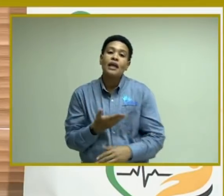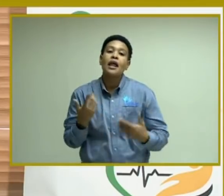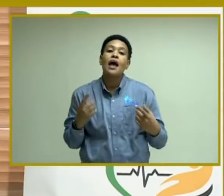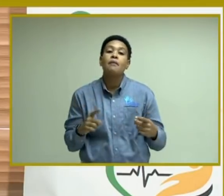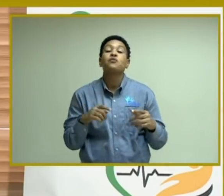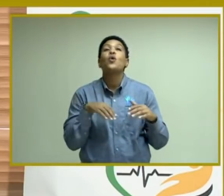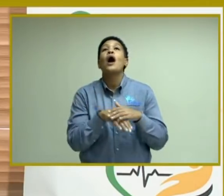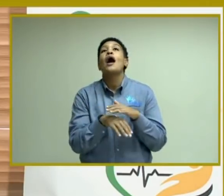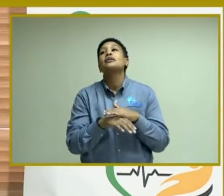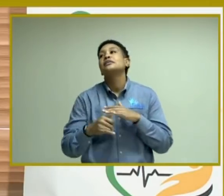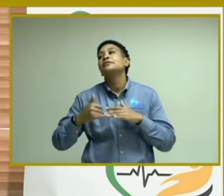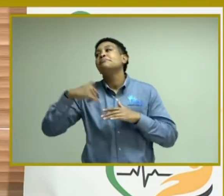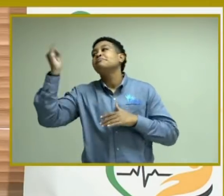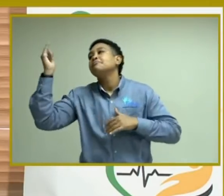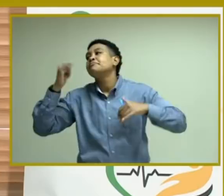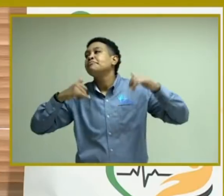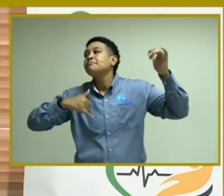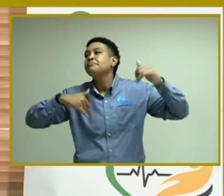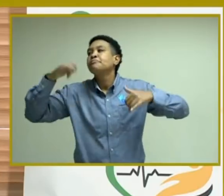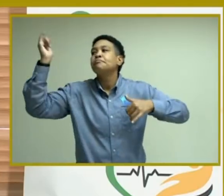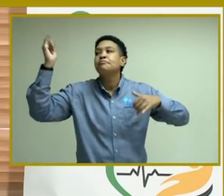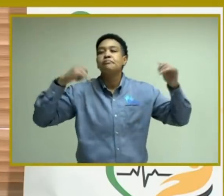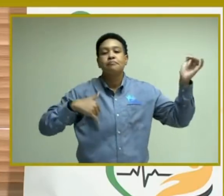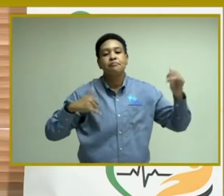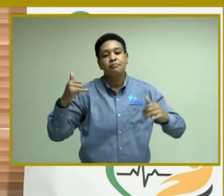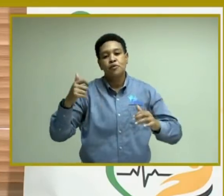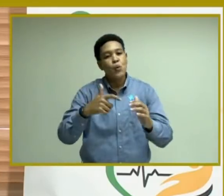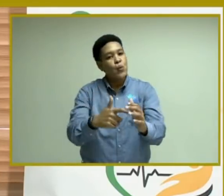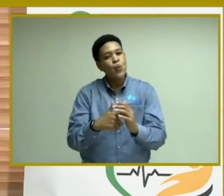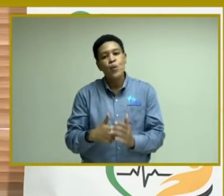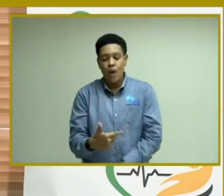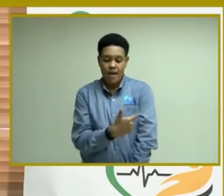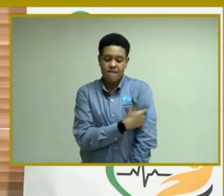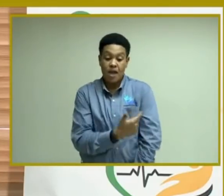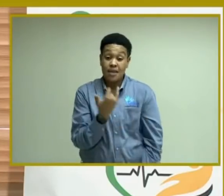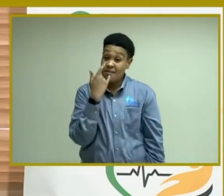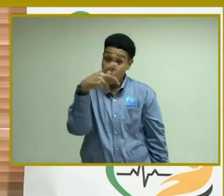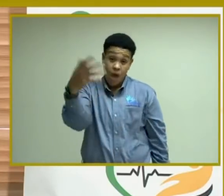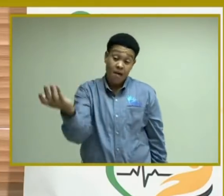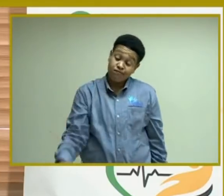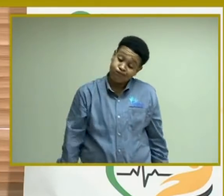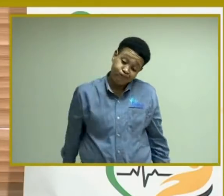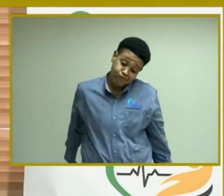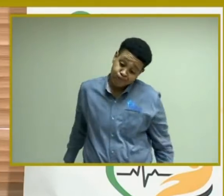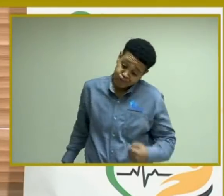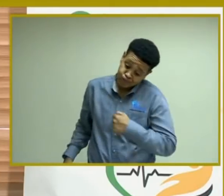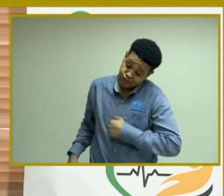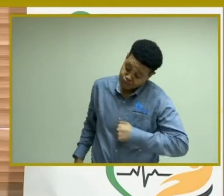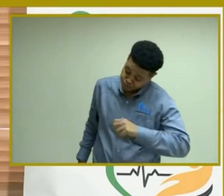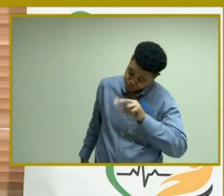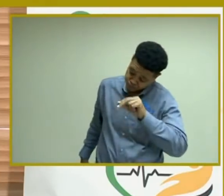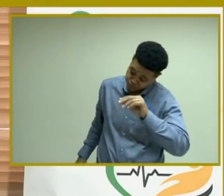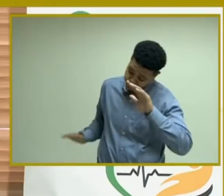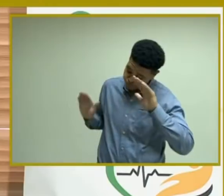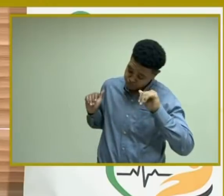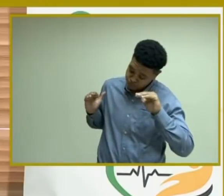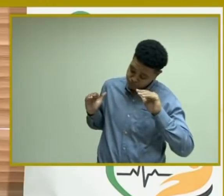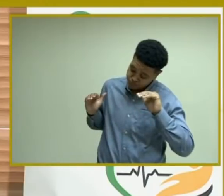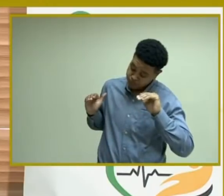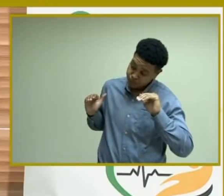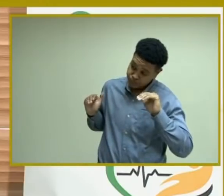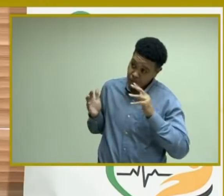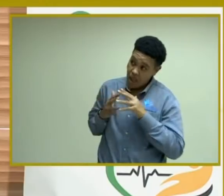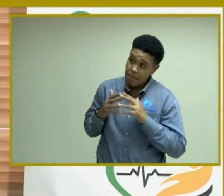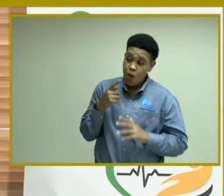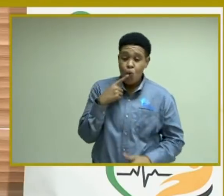to access that jurisdiction effective November 8th. That's the announcement coming out of the United States.